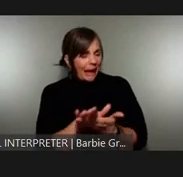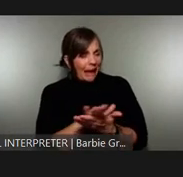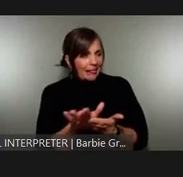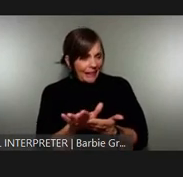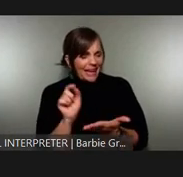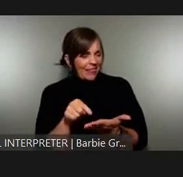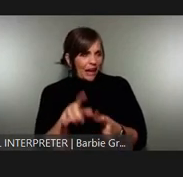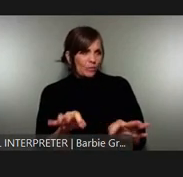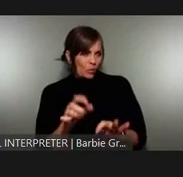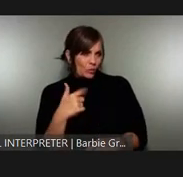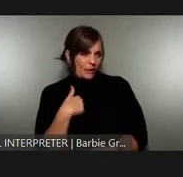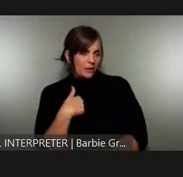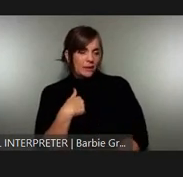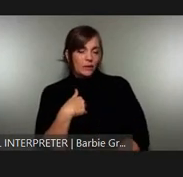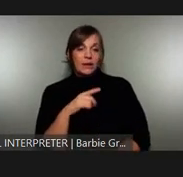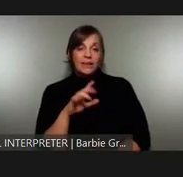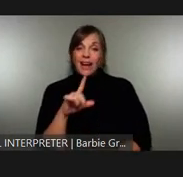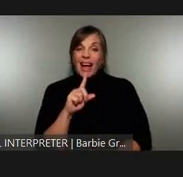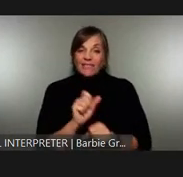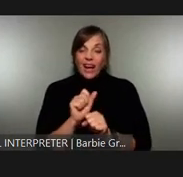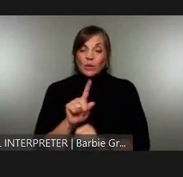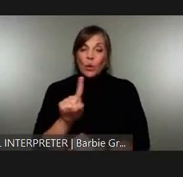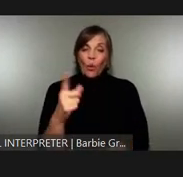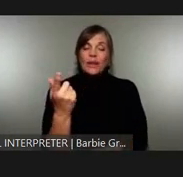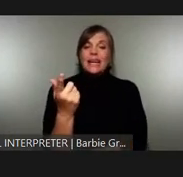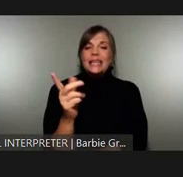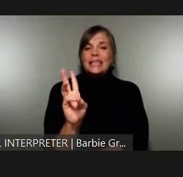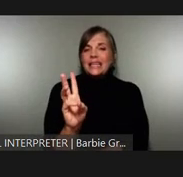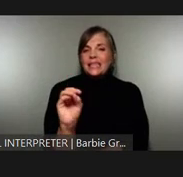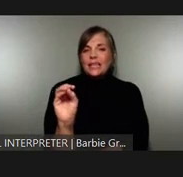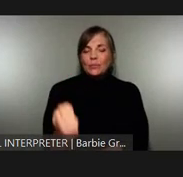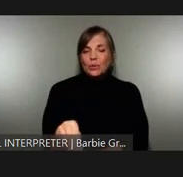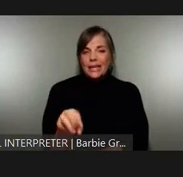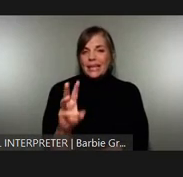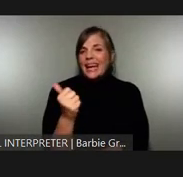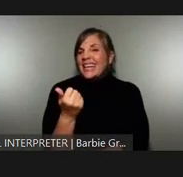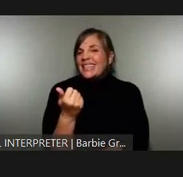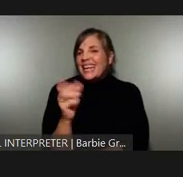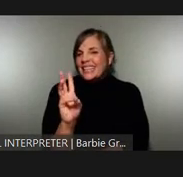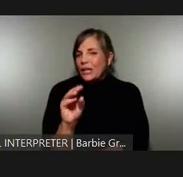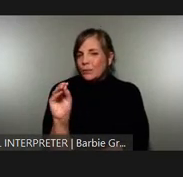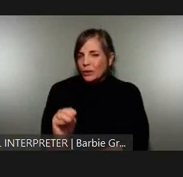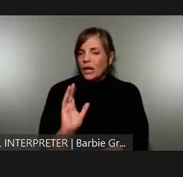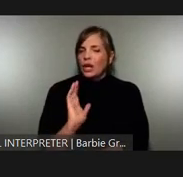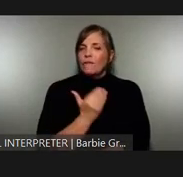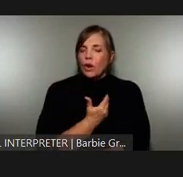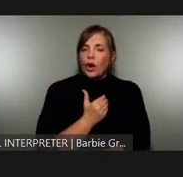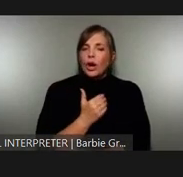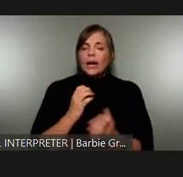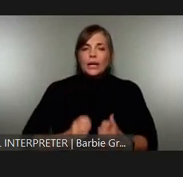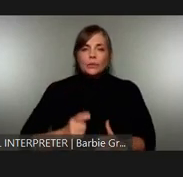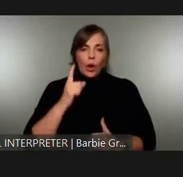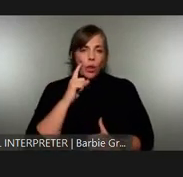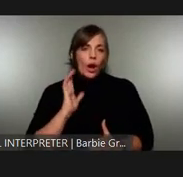only 16% of our customers felt that our buses were clean. That is not exactly a recipe